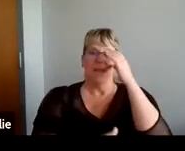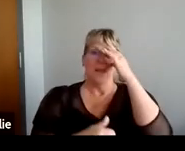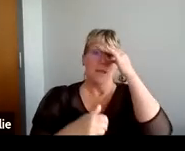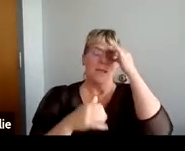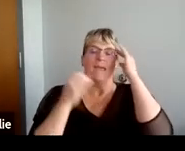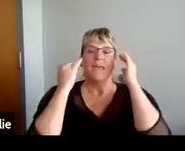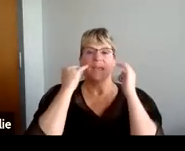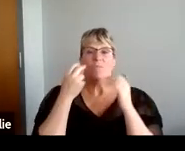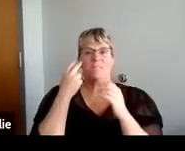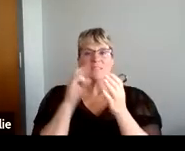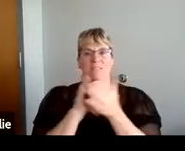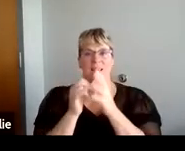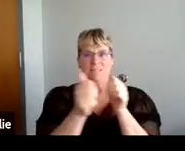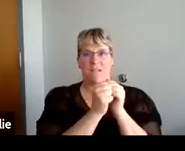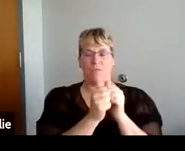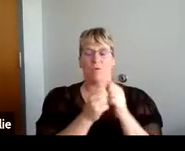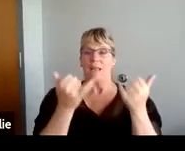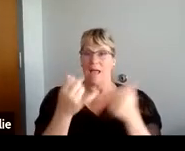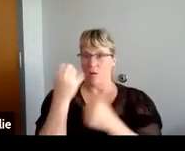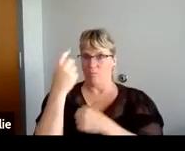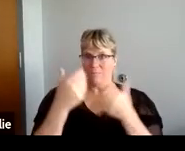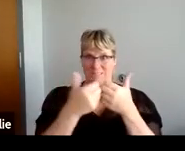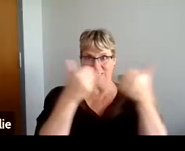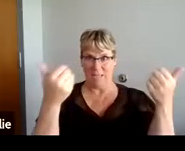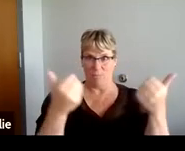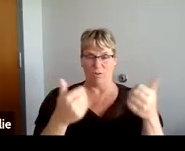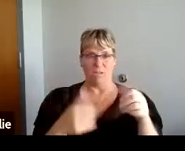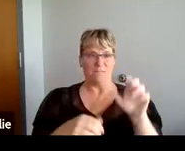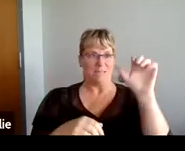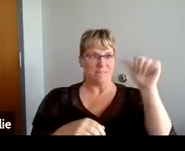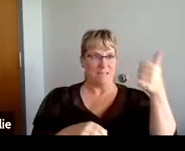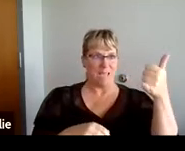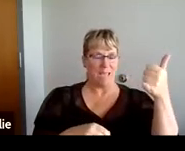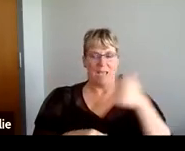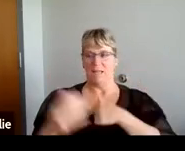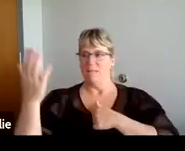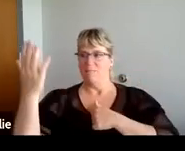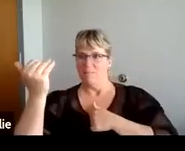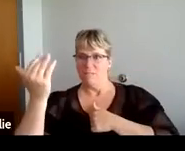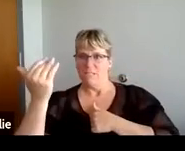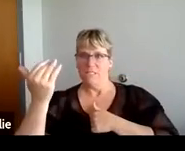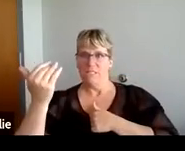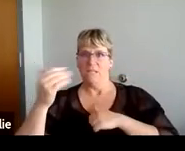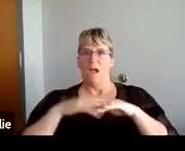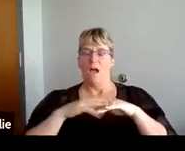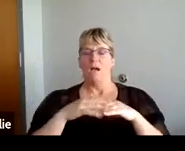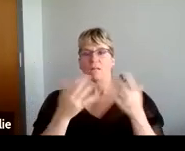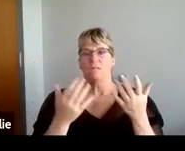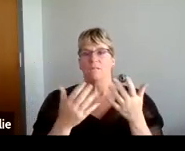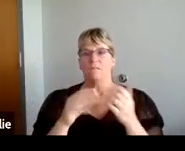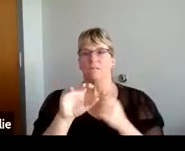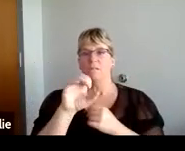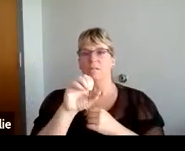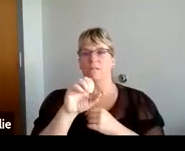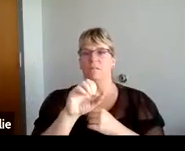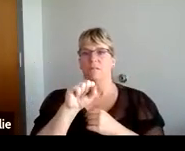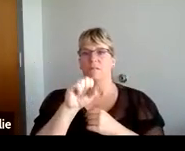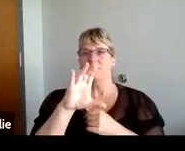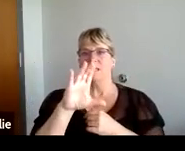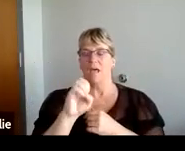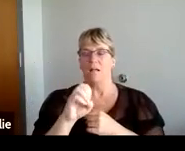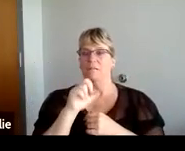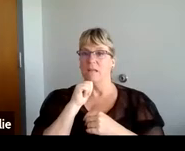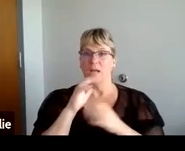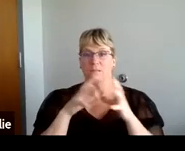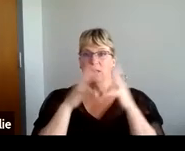it together, when we look at it separately, it ends up being 10, it ends up being 15 on the scale. So maybe it doesn't get as much focus if